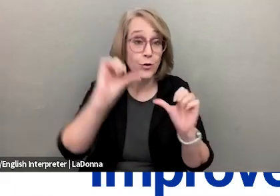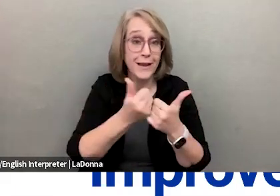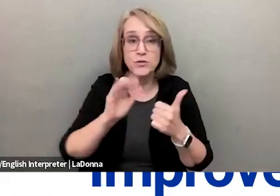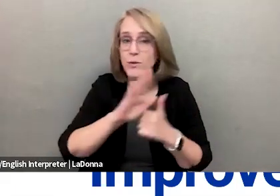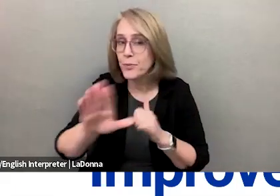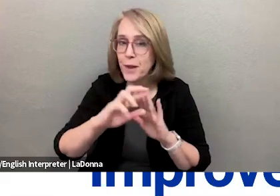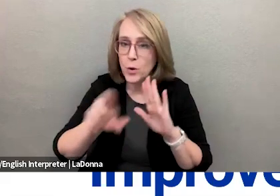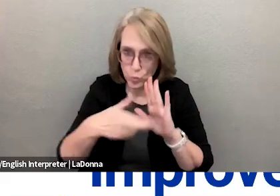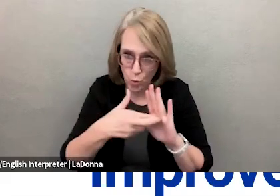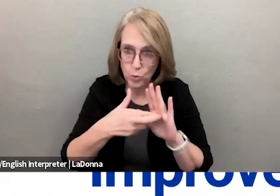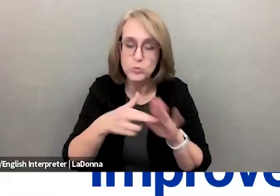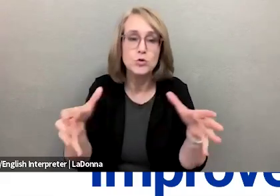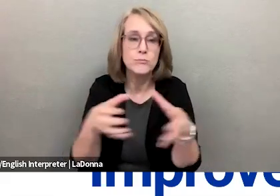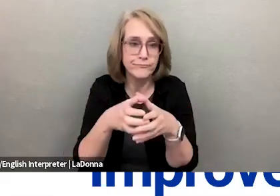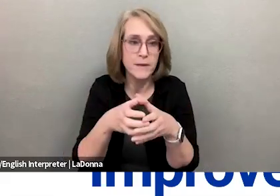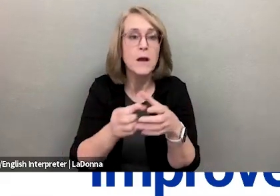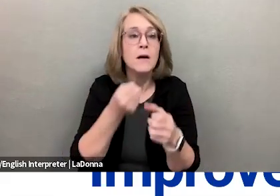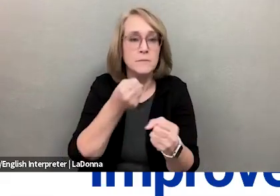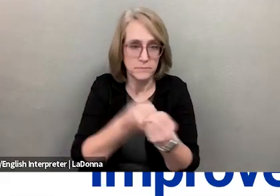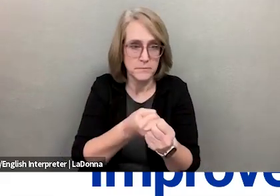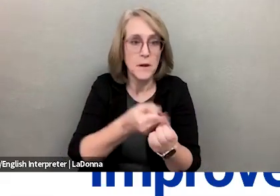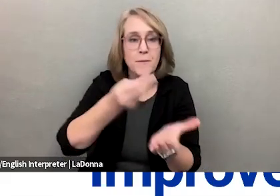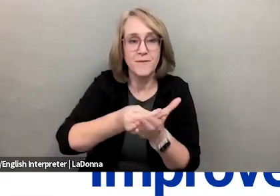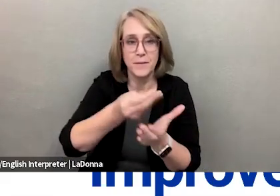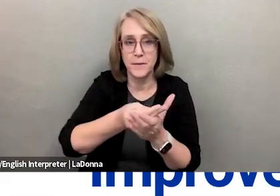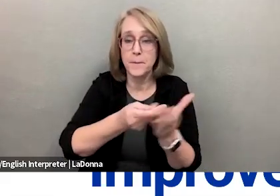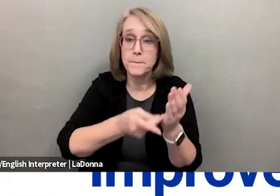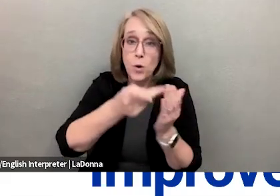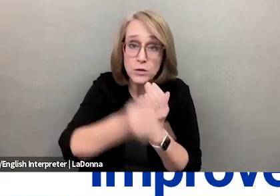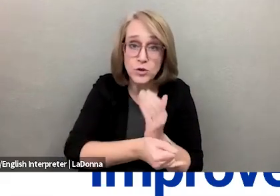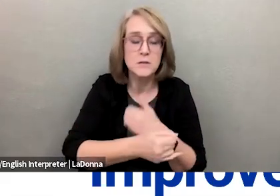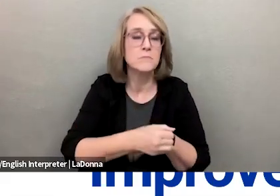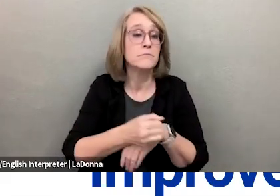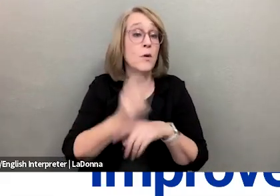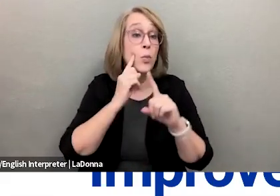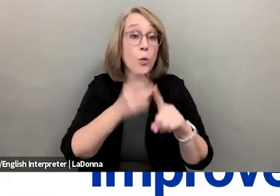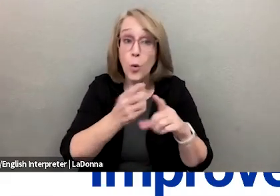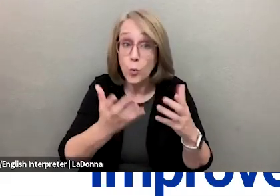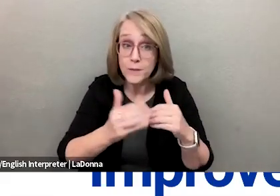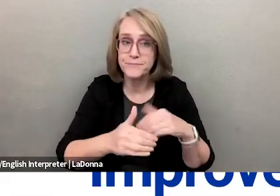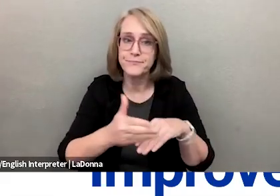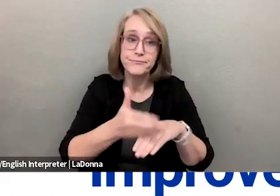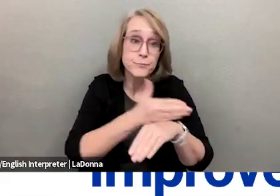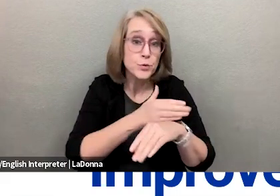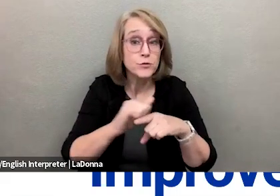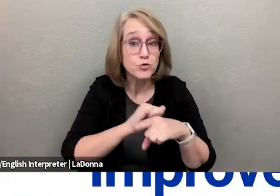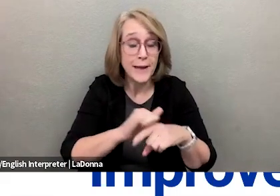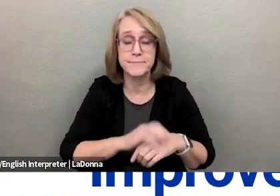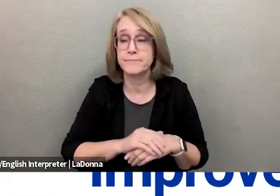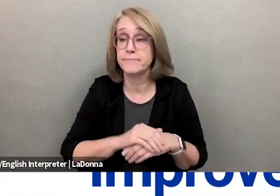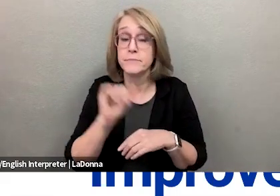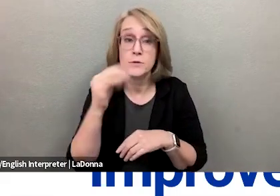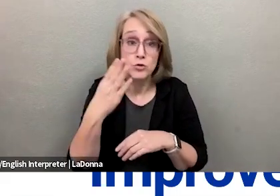come together to fund projects that improve training, that fund job quality, and that improve employment outcomes for direct